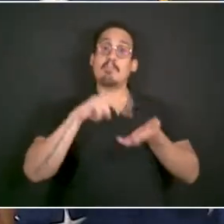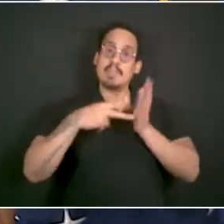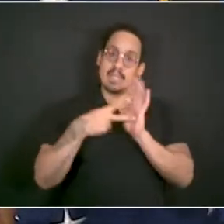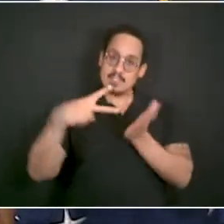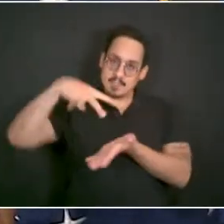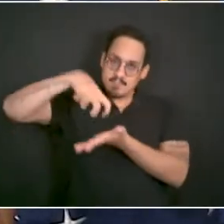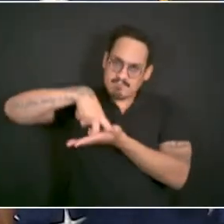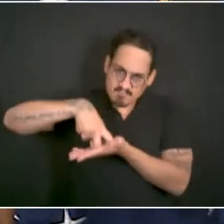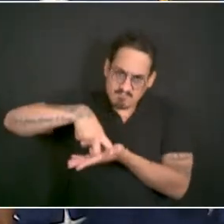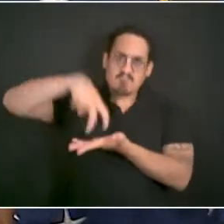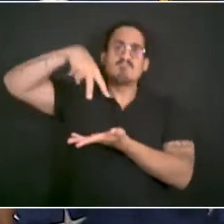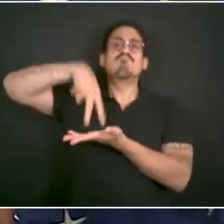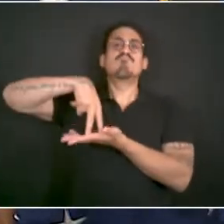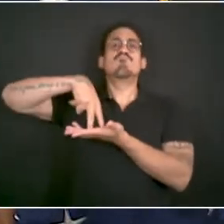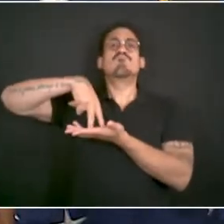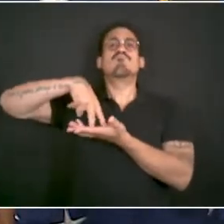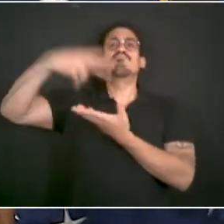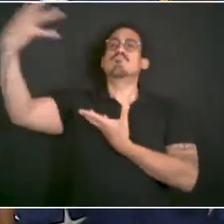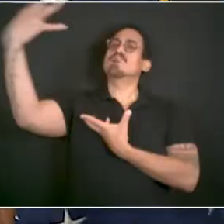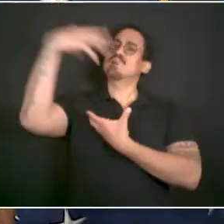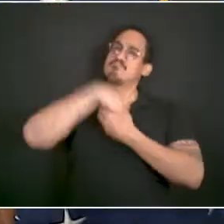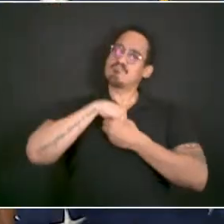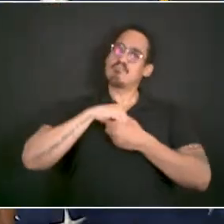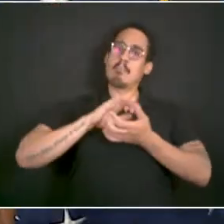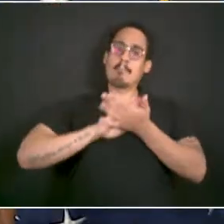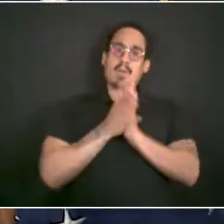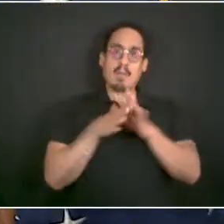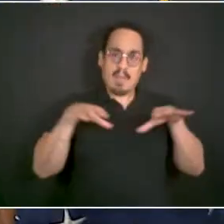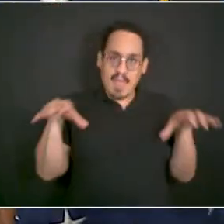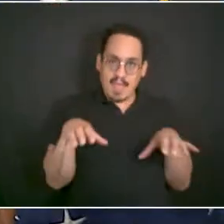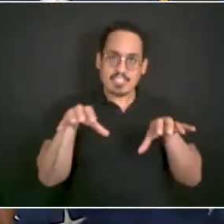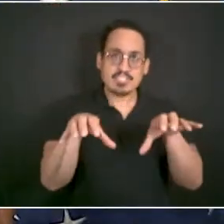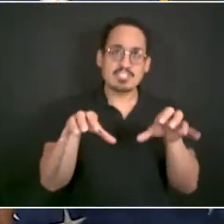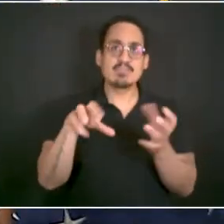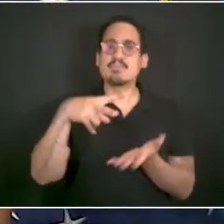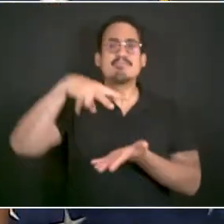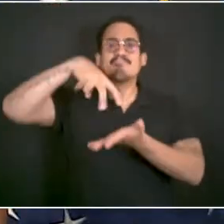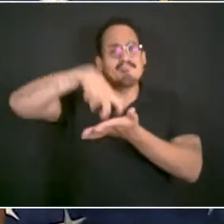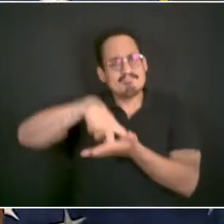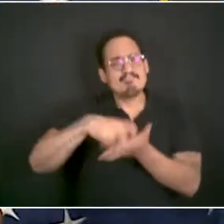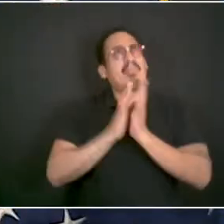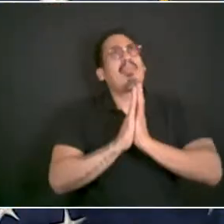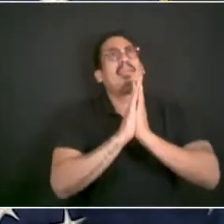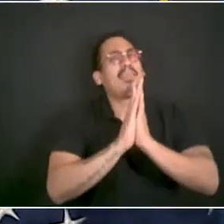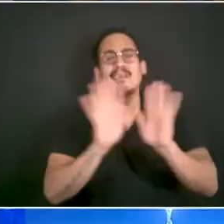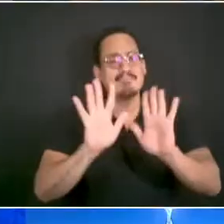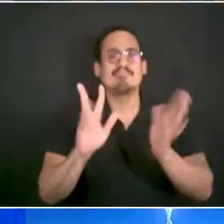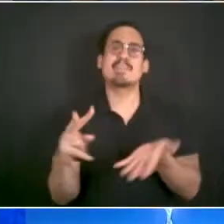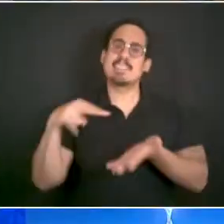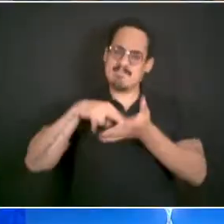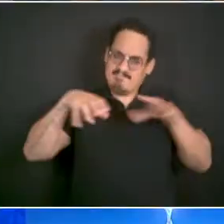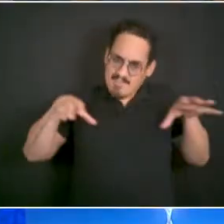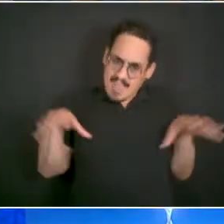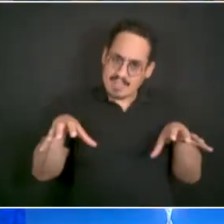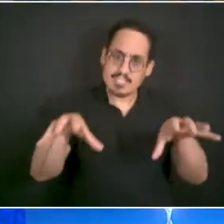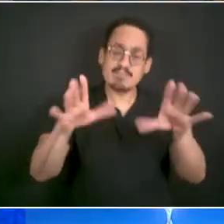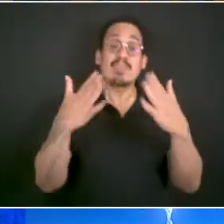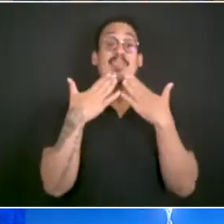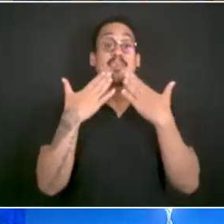service is what prayer looks like when it gets up off its knees and walks around in the world. Thank you so much, y'all. God bless. All